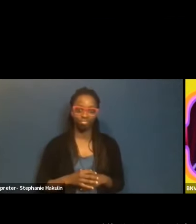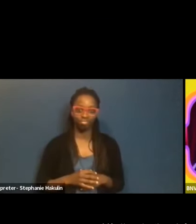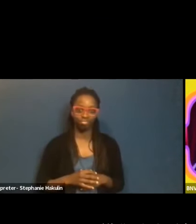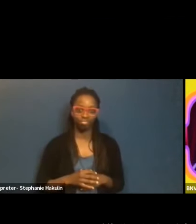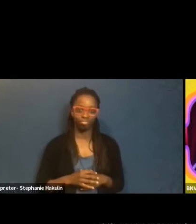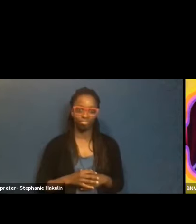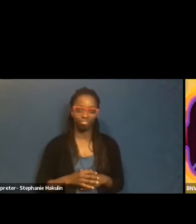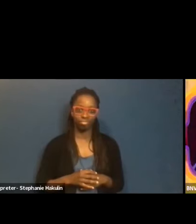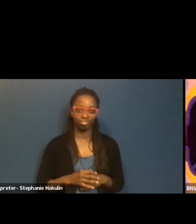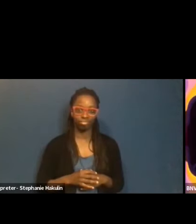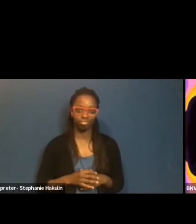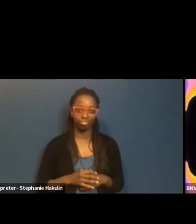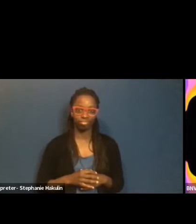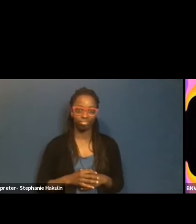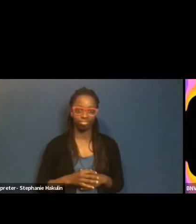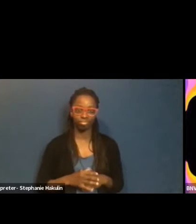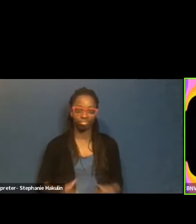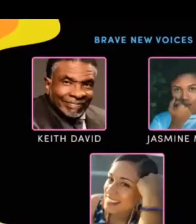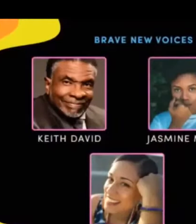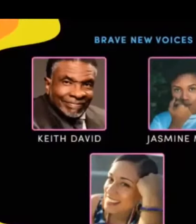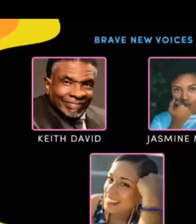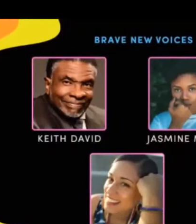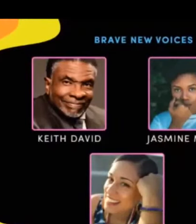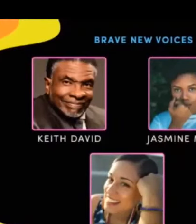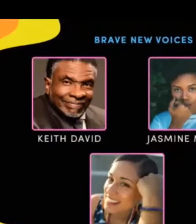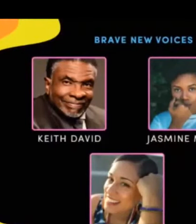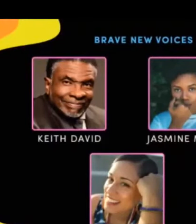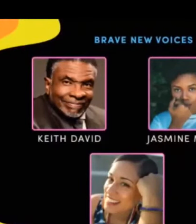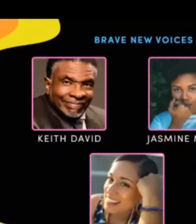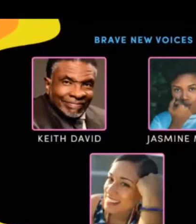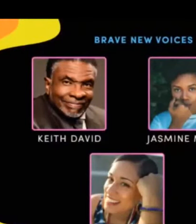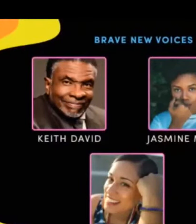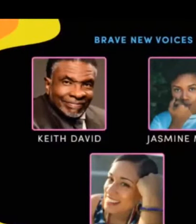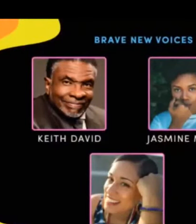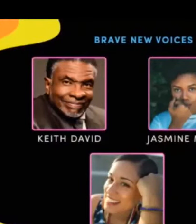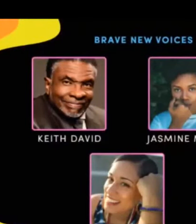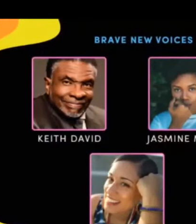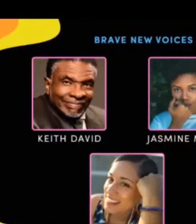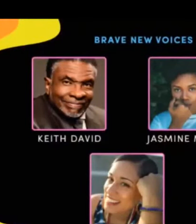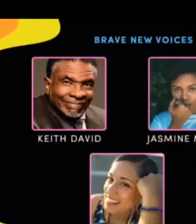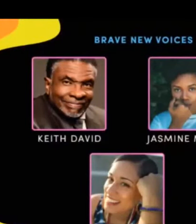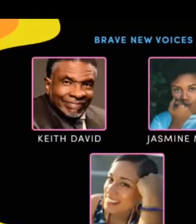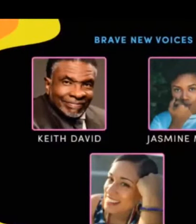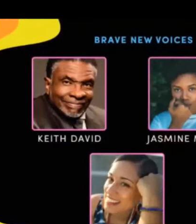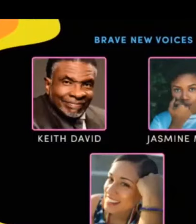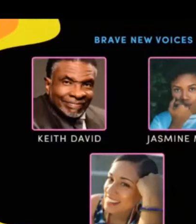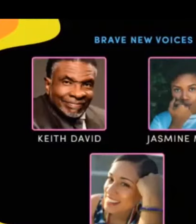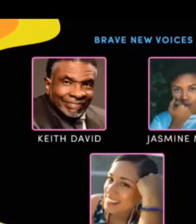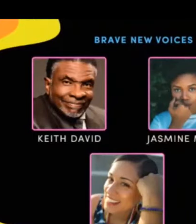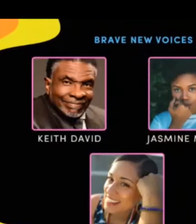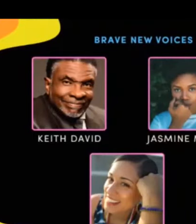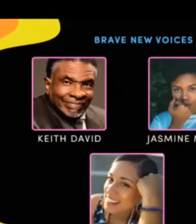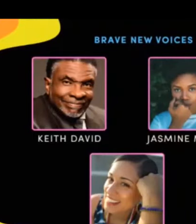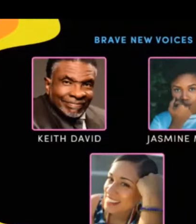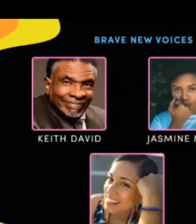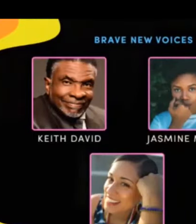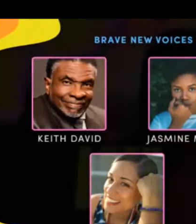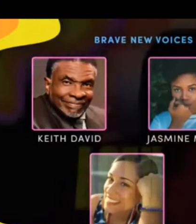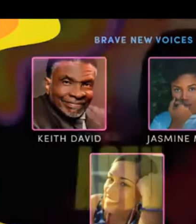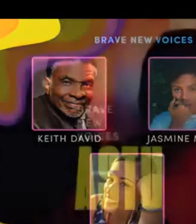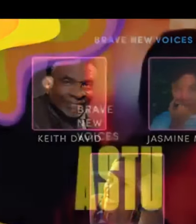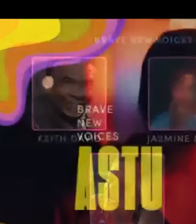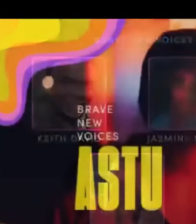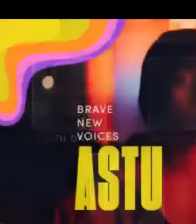Just a little. You supposed to hold me down, but you're holding me back. And that's the sound. I mean, I'm calling you. St. Louis